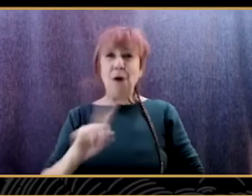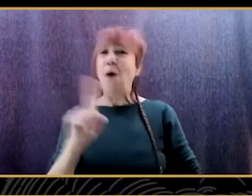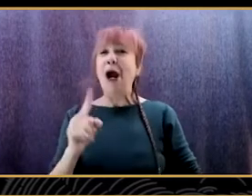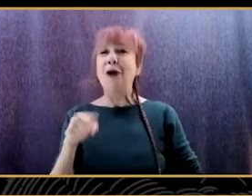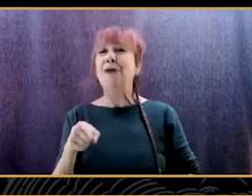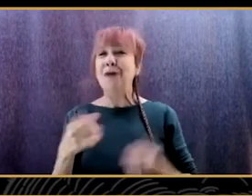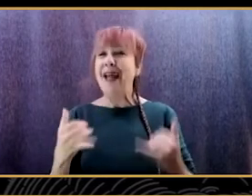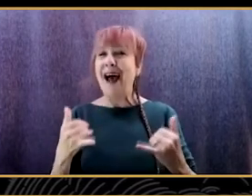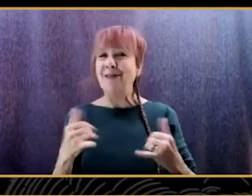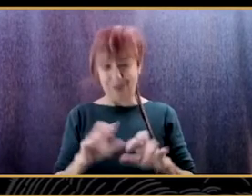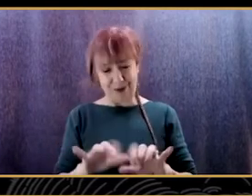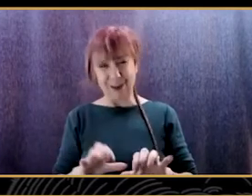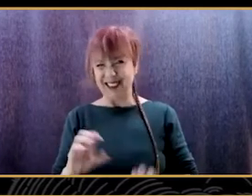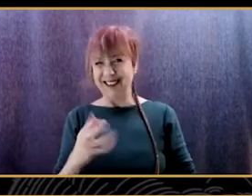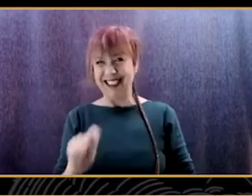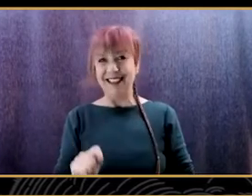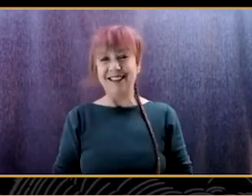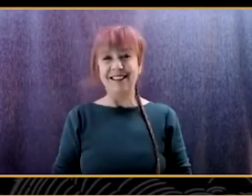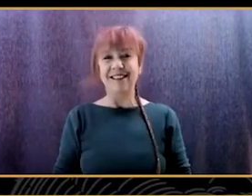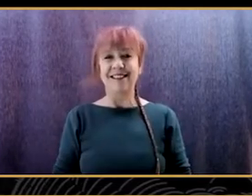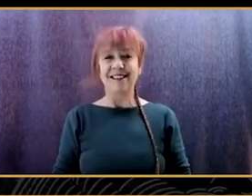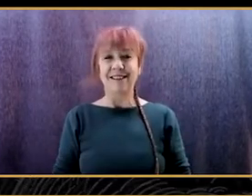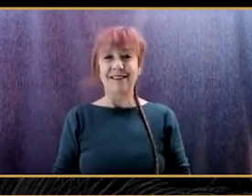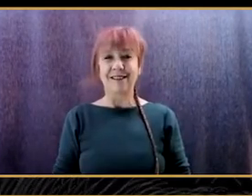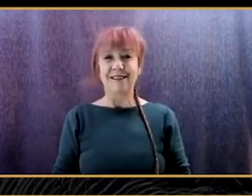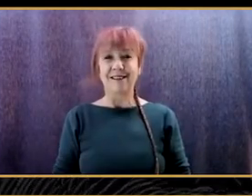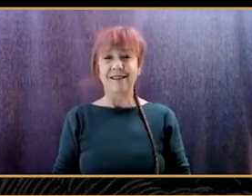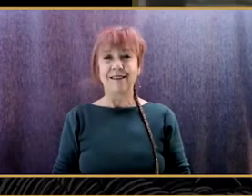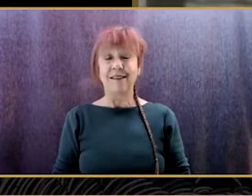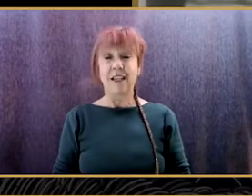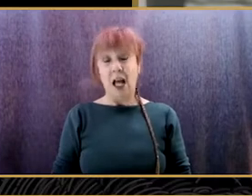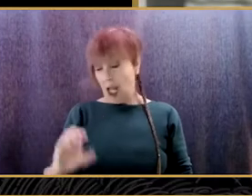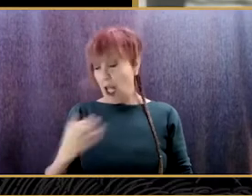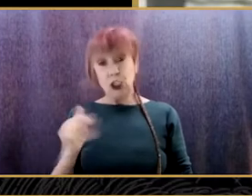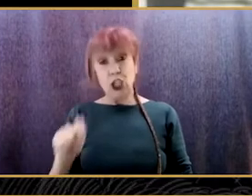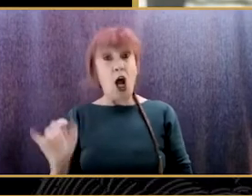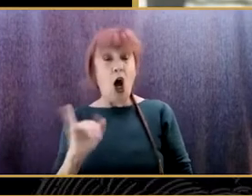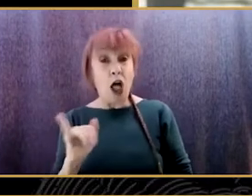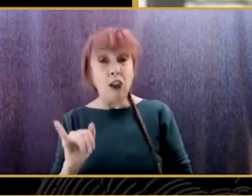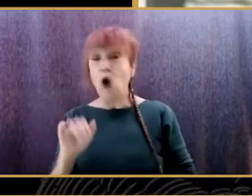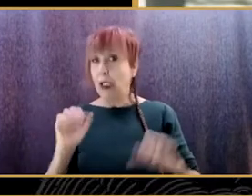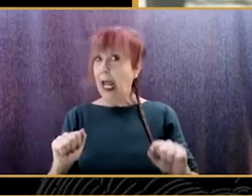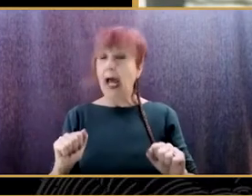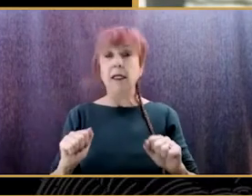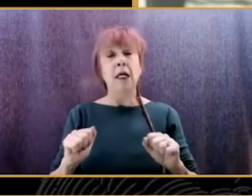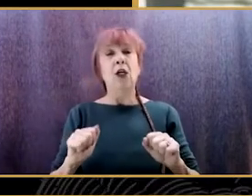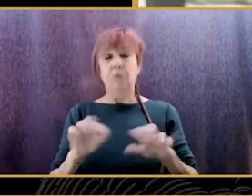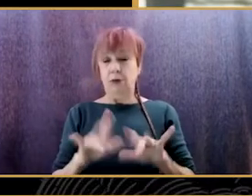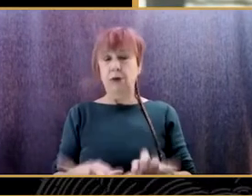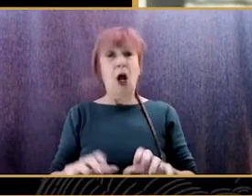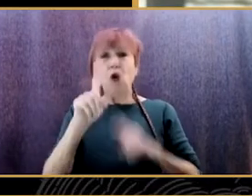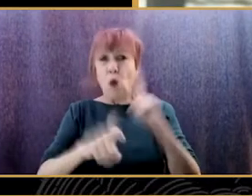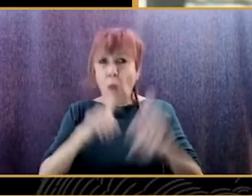from tonight. A prompt appears on screen. Where are you watching from tonight? You can also use the chat box to ask any technical